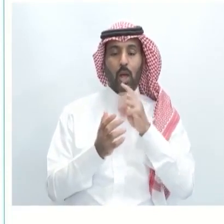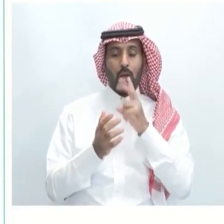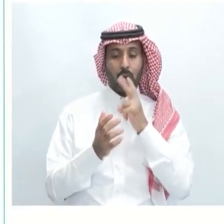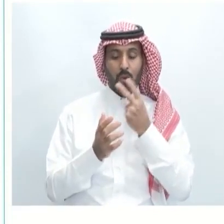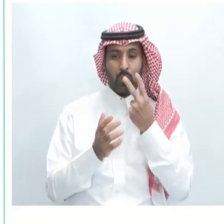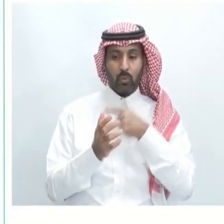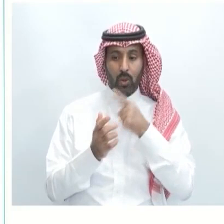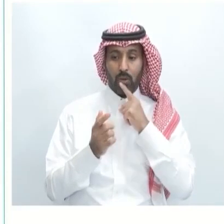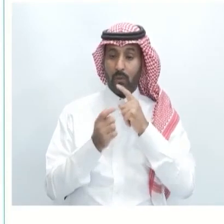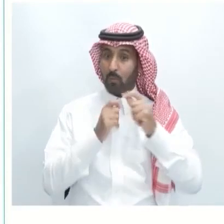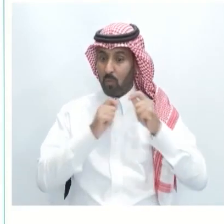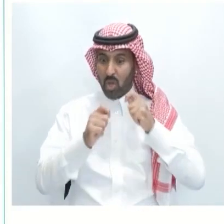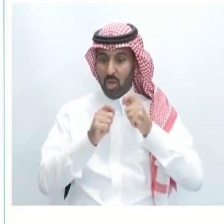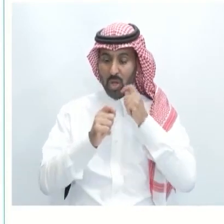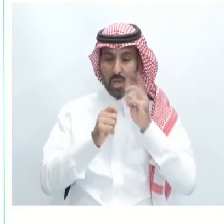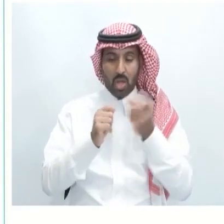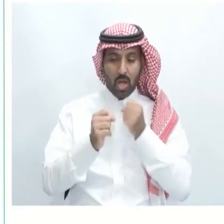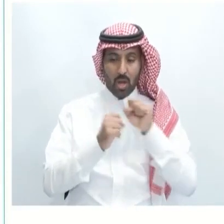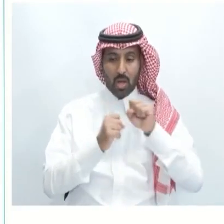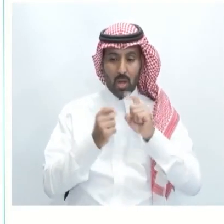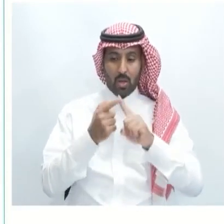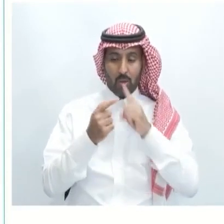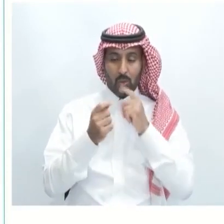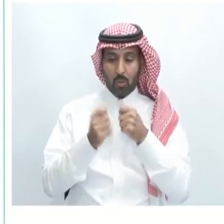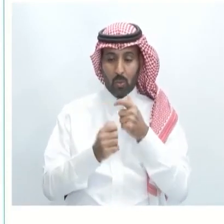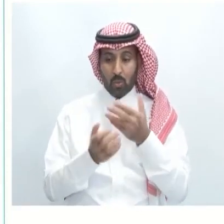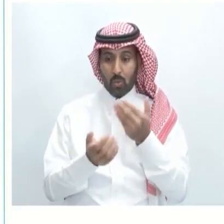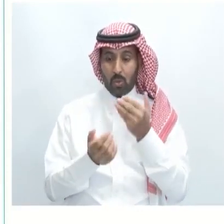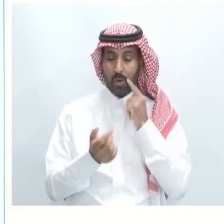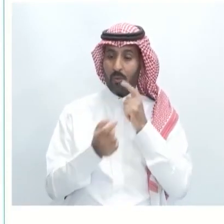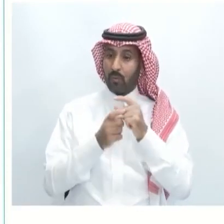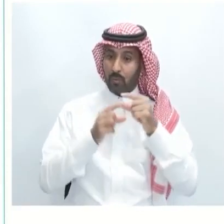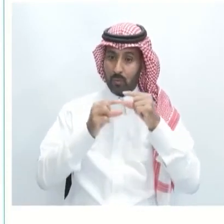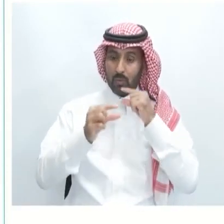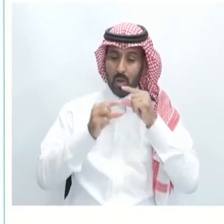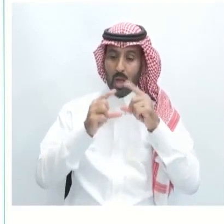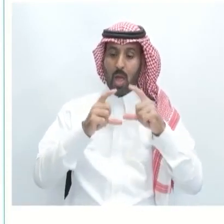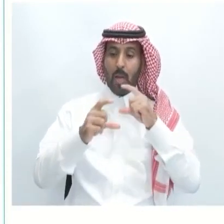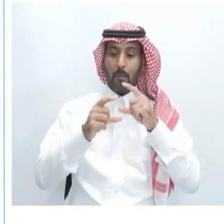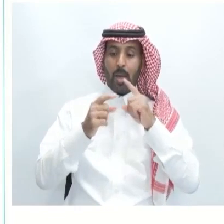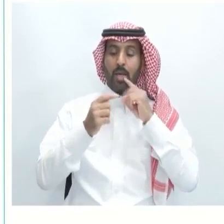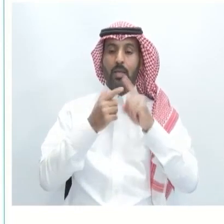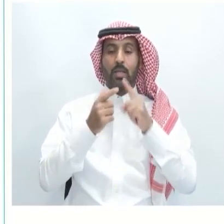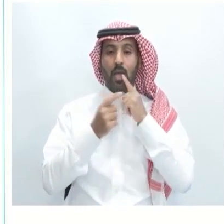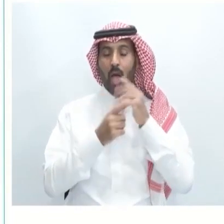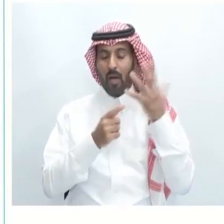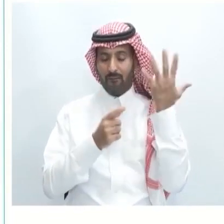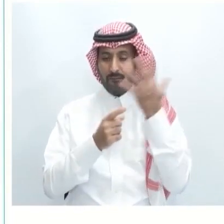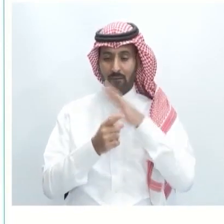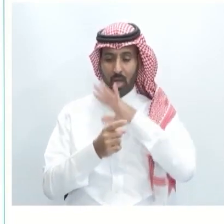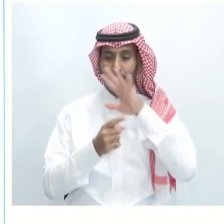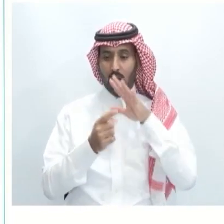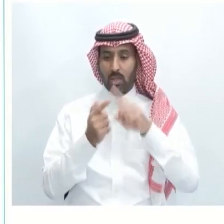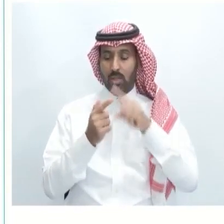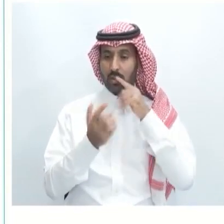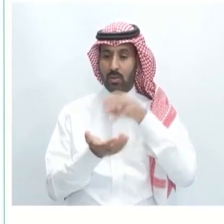Martin received an email claiming that he had inherited a huge sum of money from a bank in an African country. The letter said that